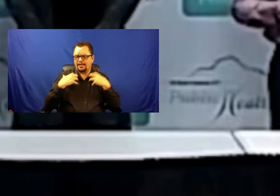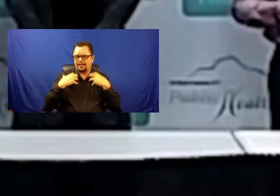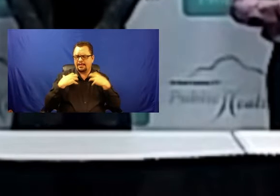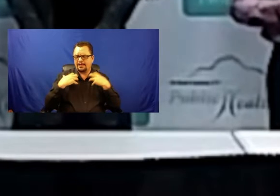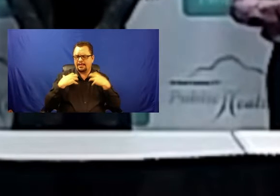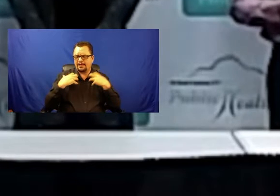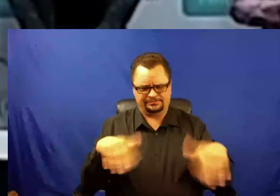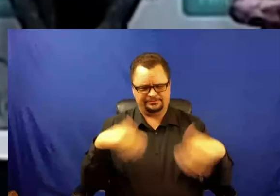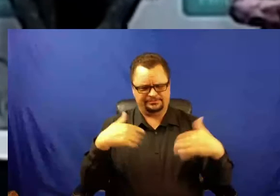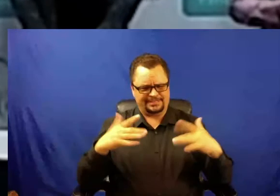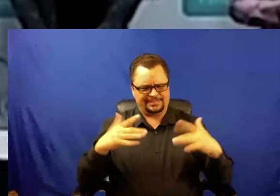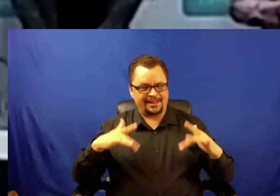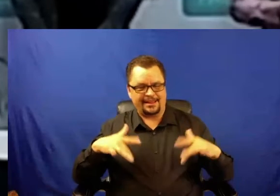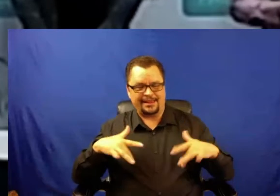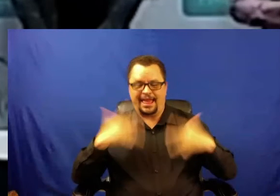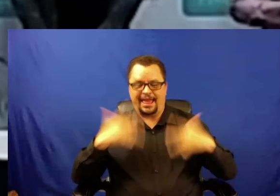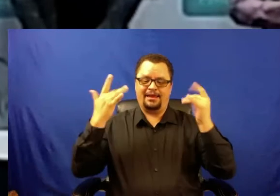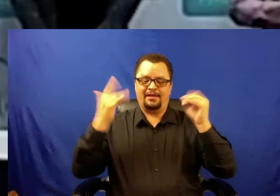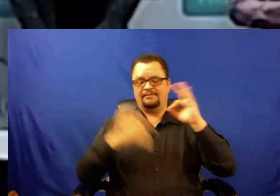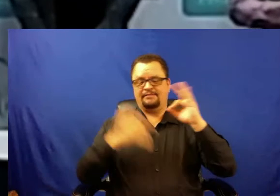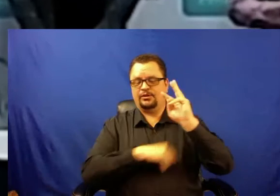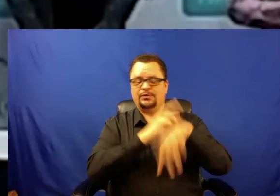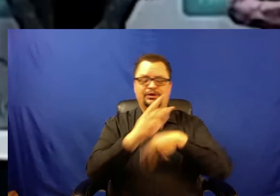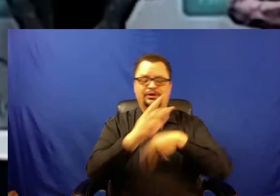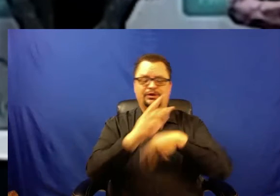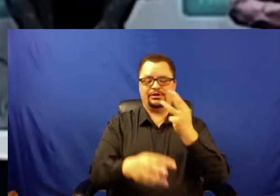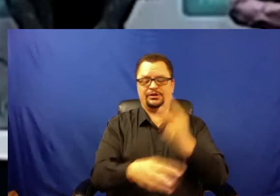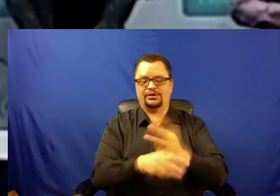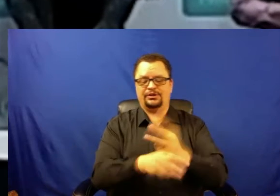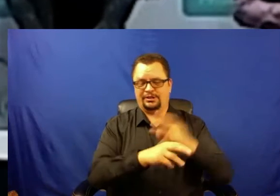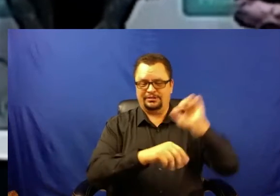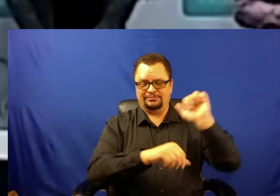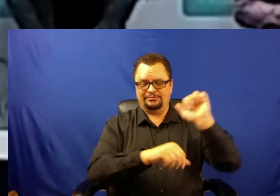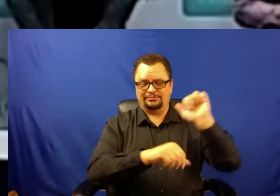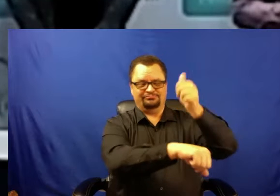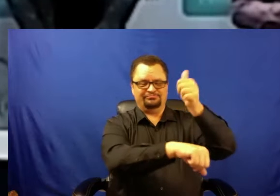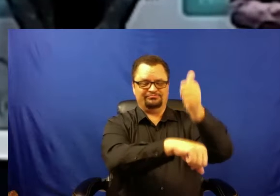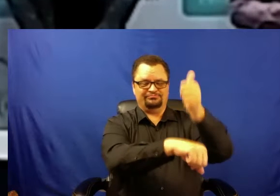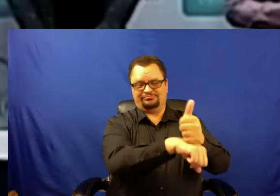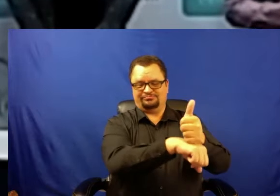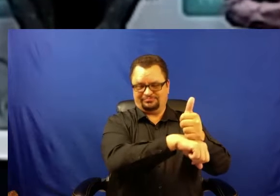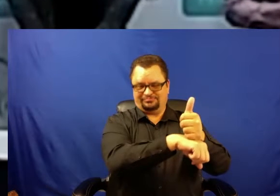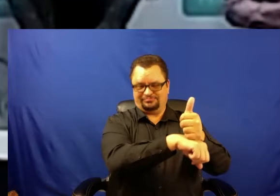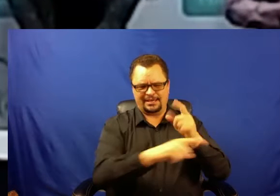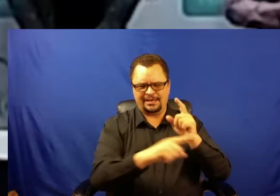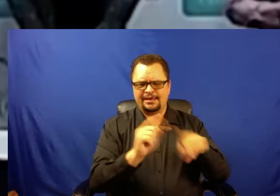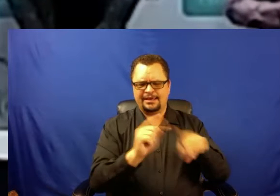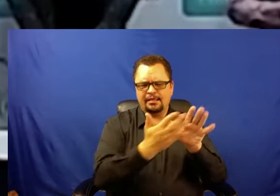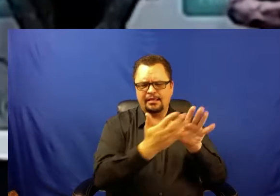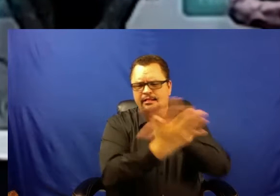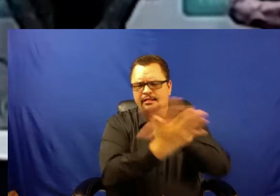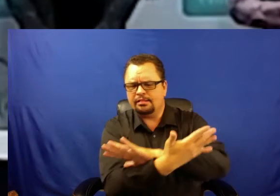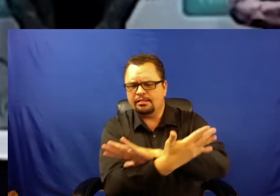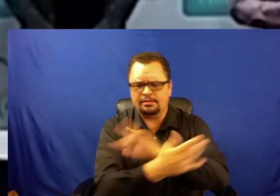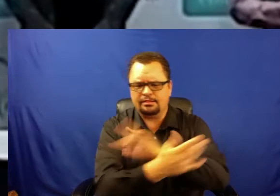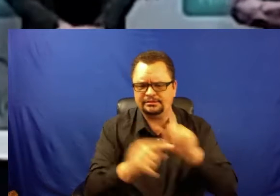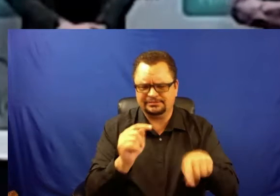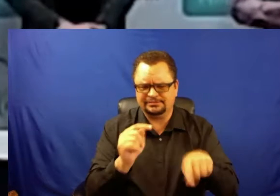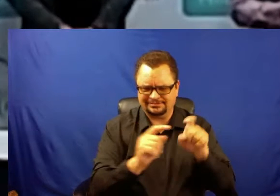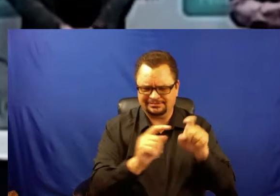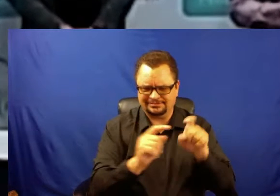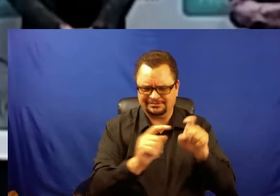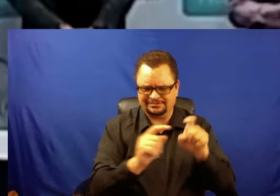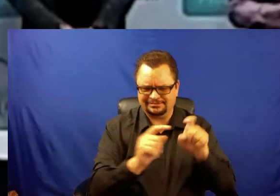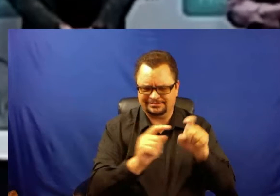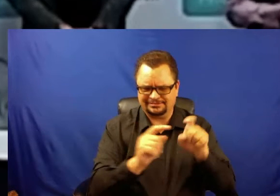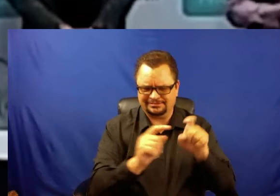hill cannot be hidden, nor do they light a lamp and put it under a basket, but put on